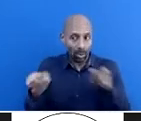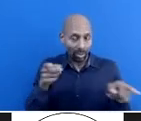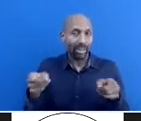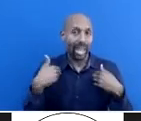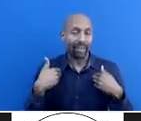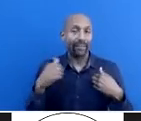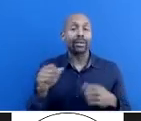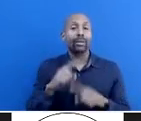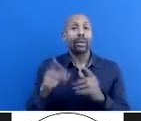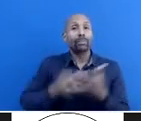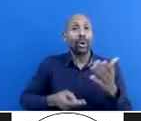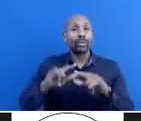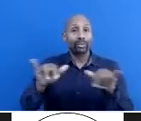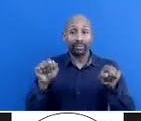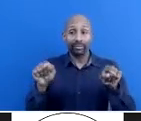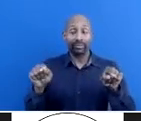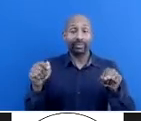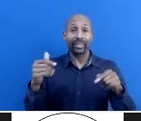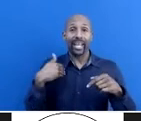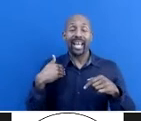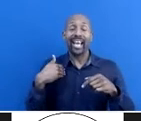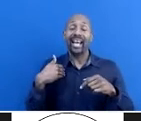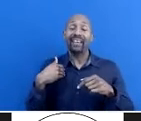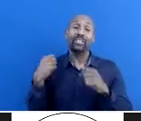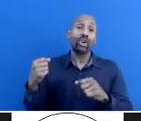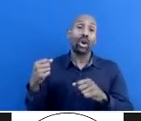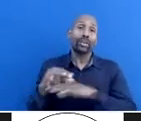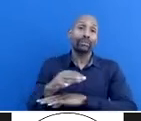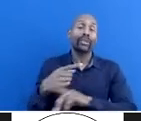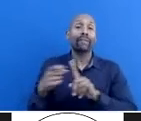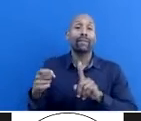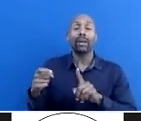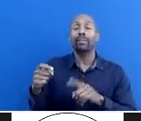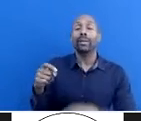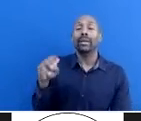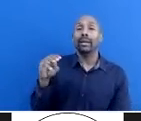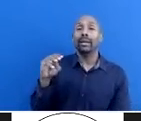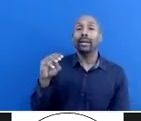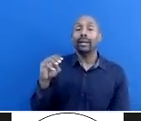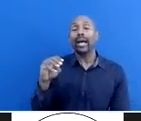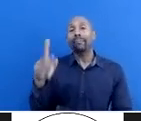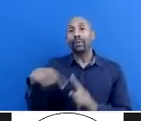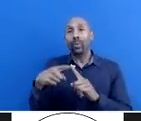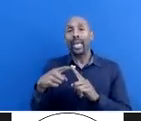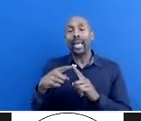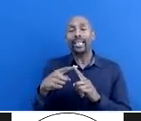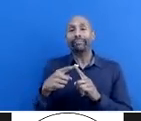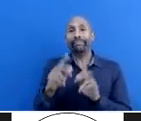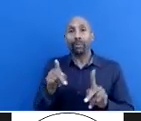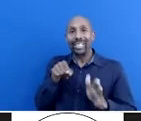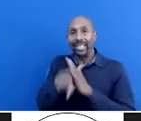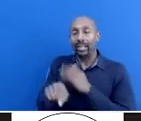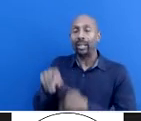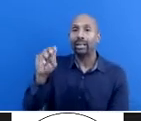were deeply shaped by the assassination of Malcolm X. Okay. In